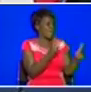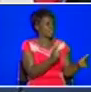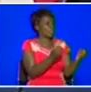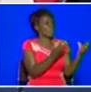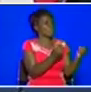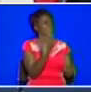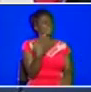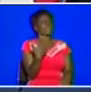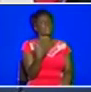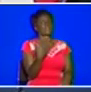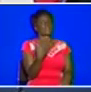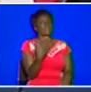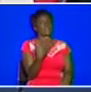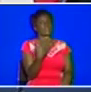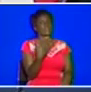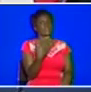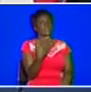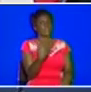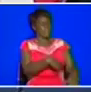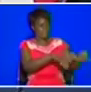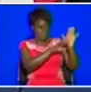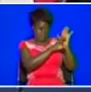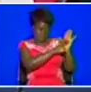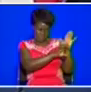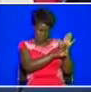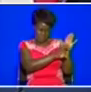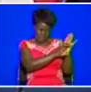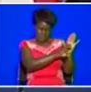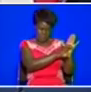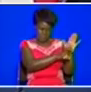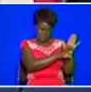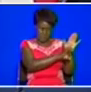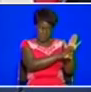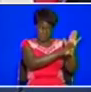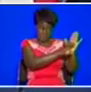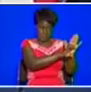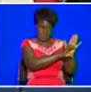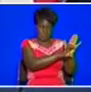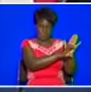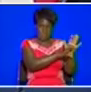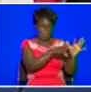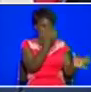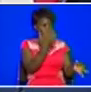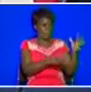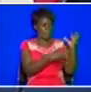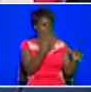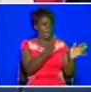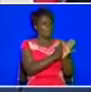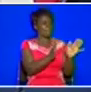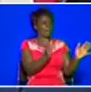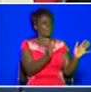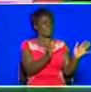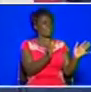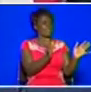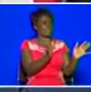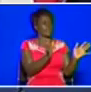things. Okay, but I'll give you an example. Quite a little bit I base it on analysis of the little public information